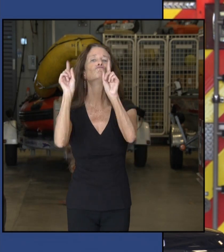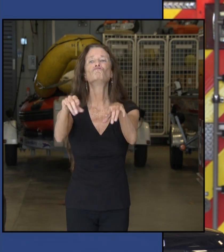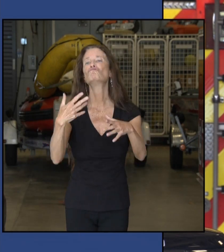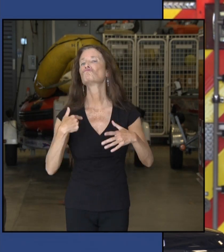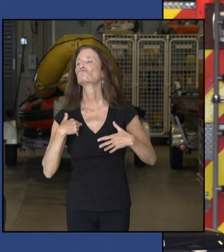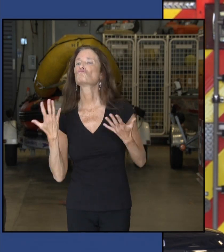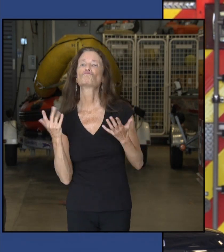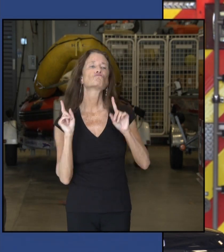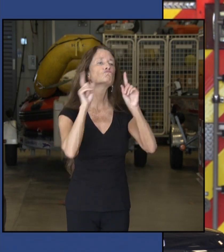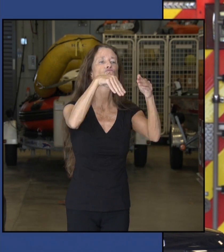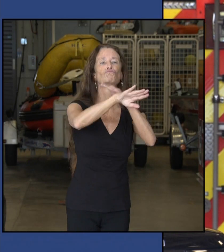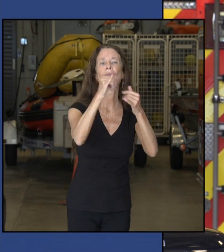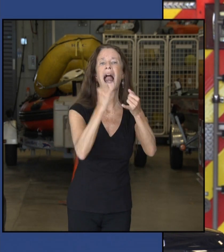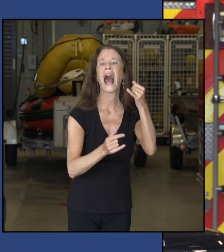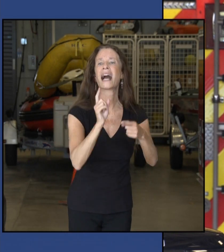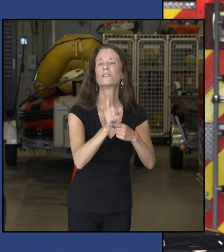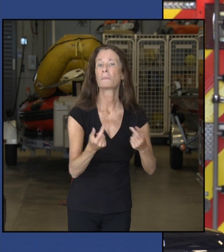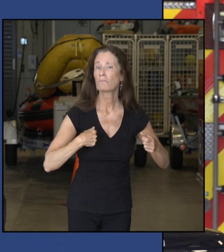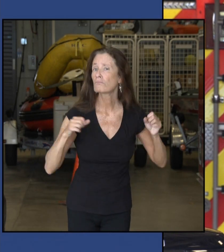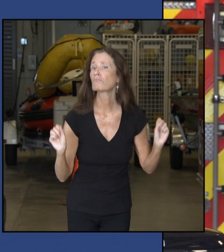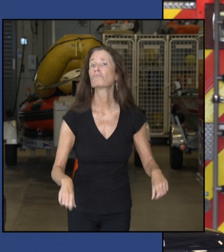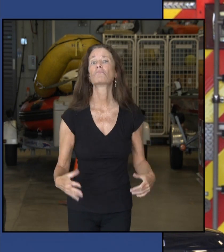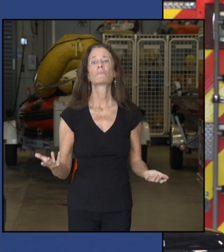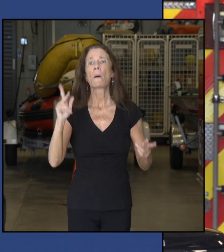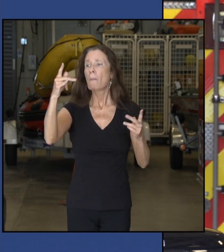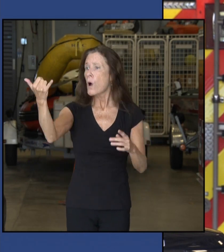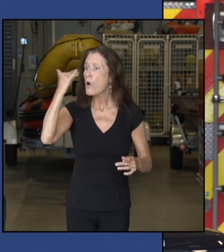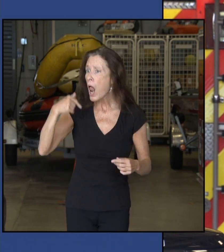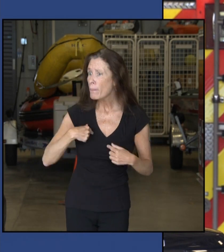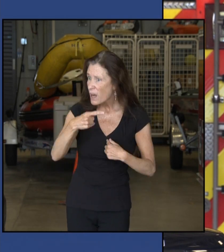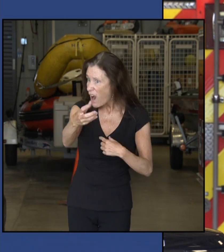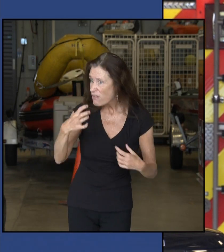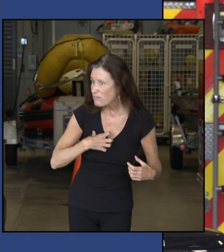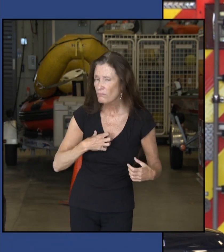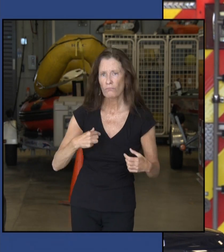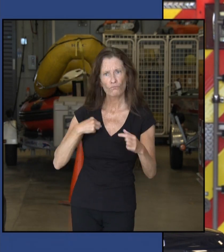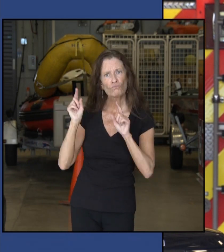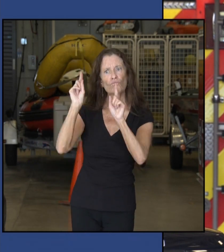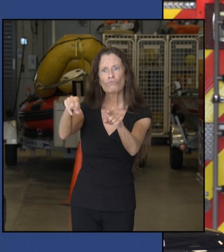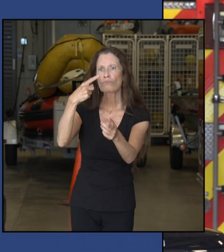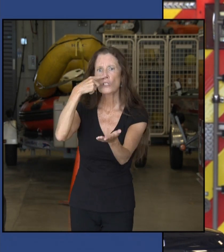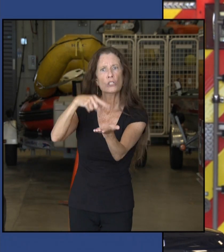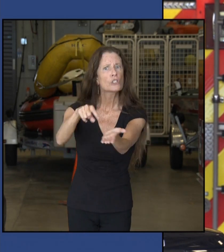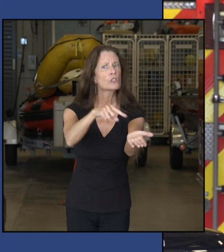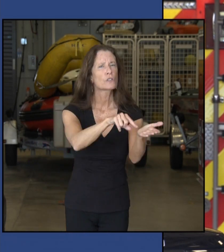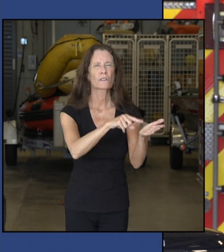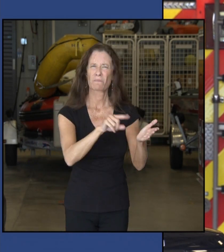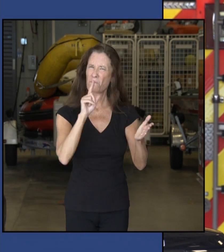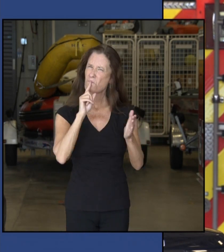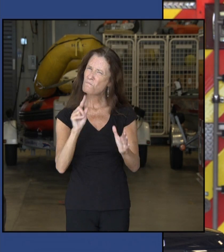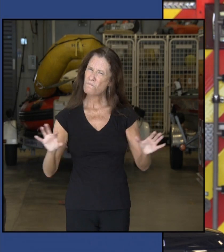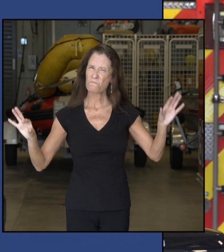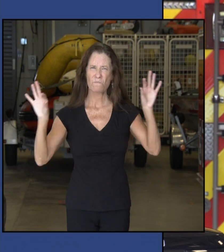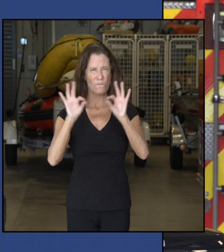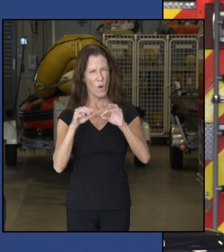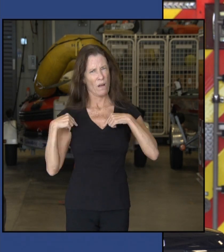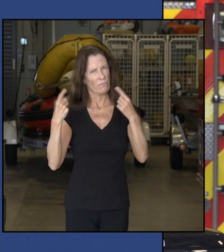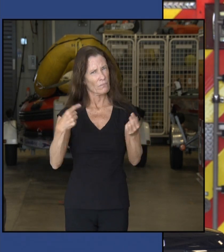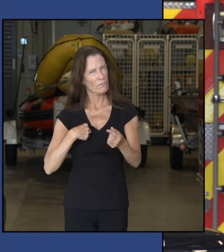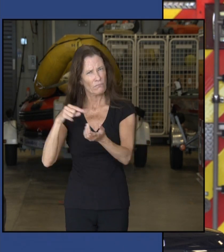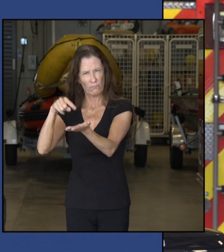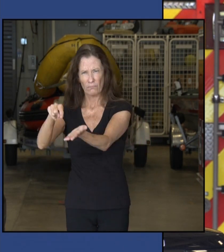do now, just as we did prior to the pandemic. That's important. While in a restaurant, they will